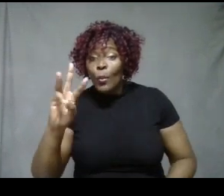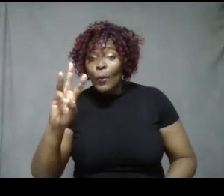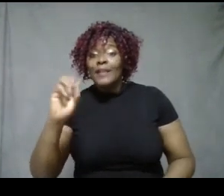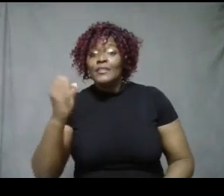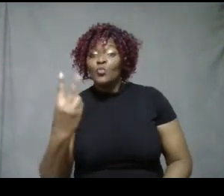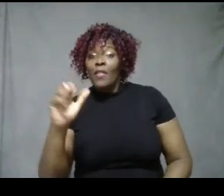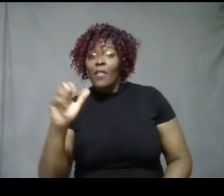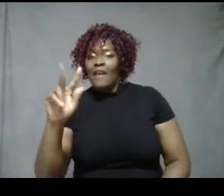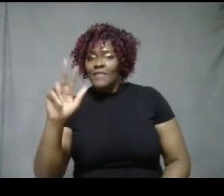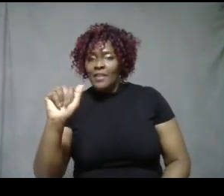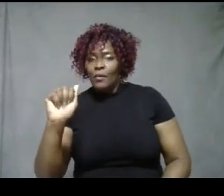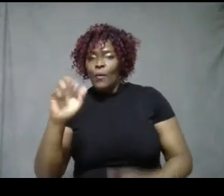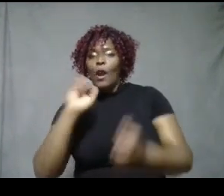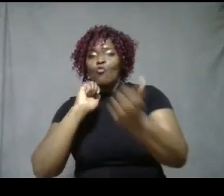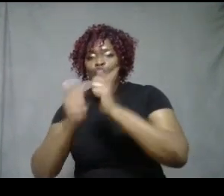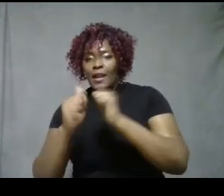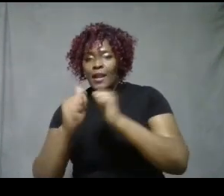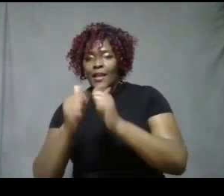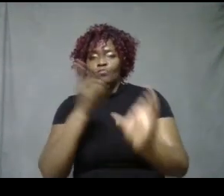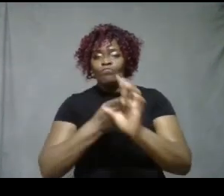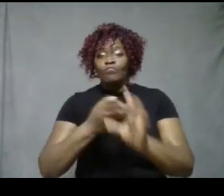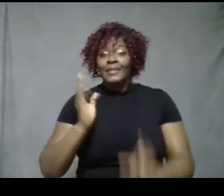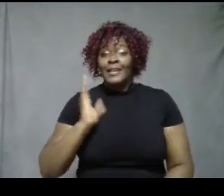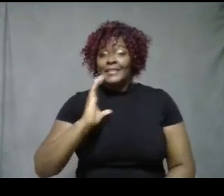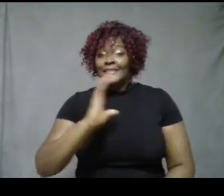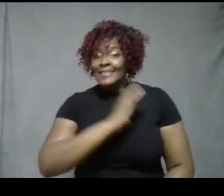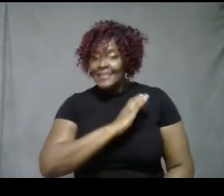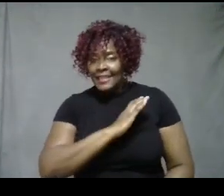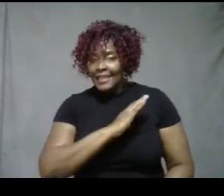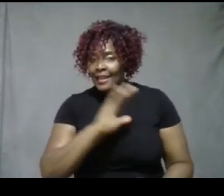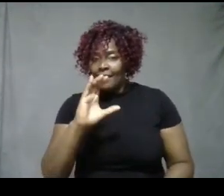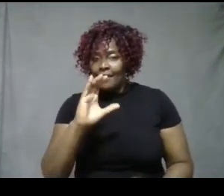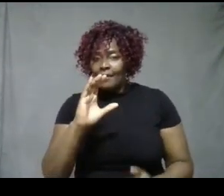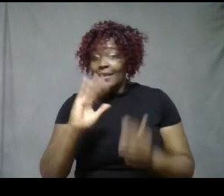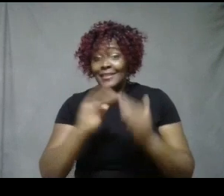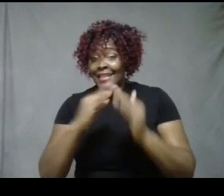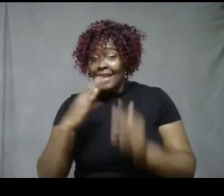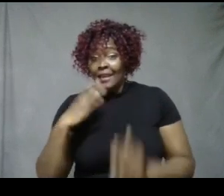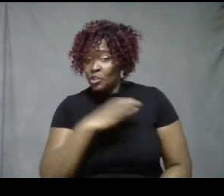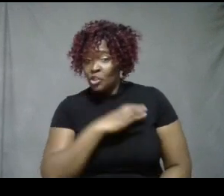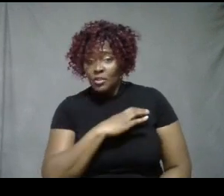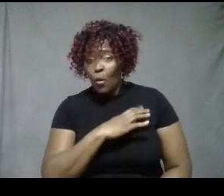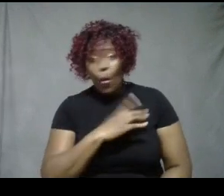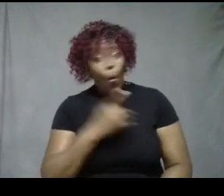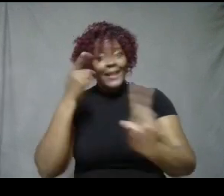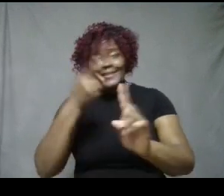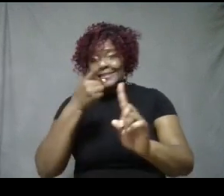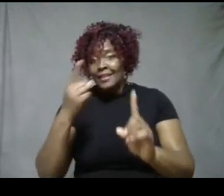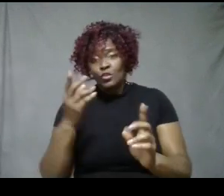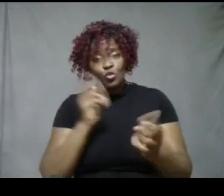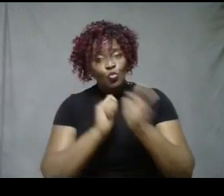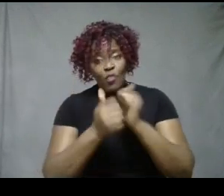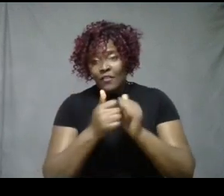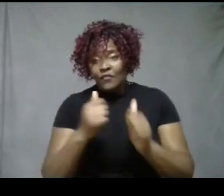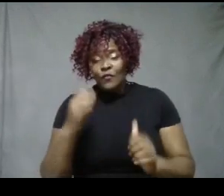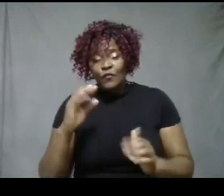running for city commission or intends to run for city commission. Furthermore, I have not given anyone